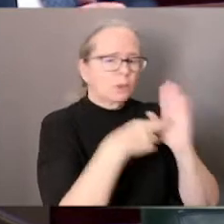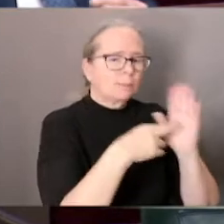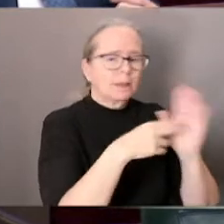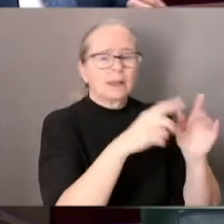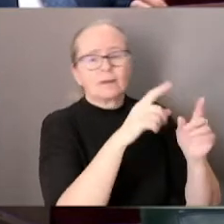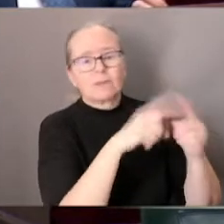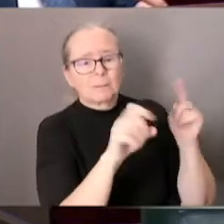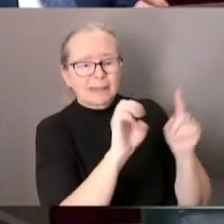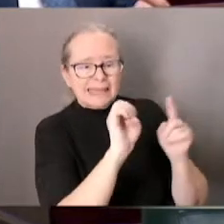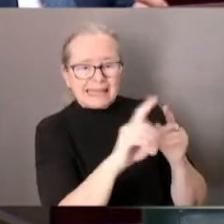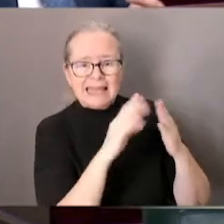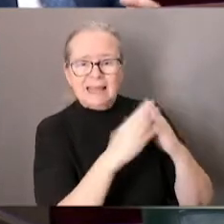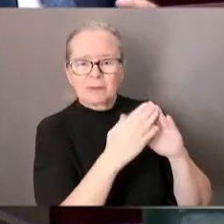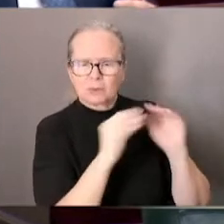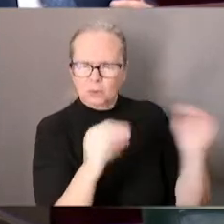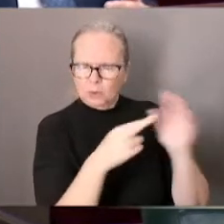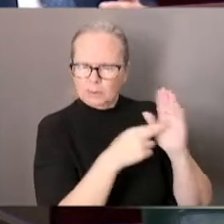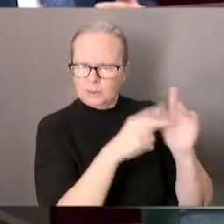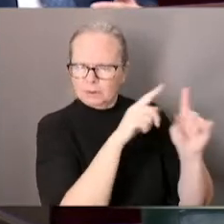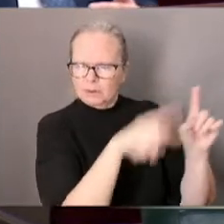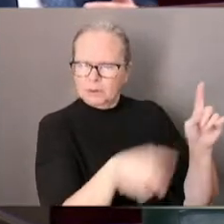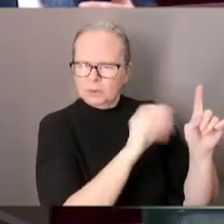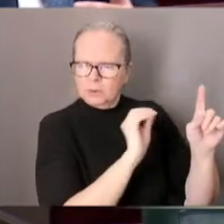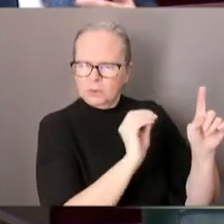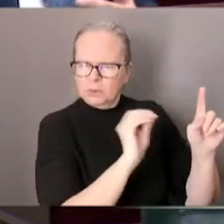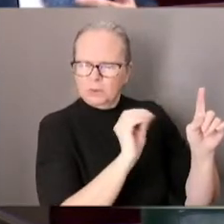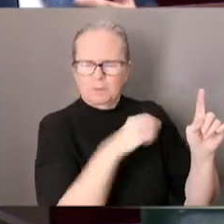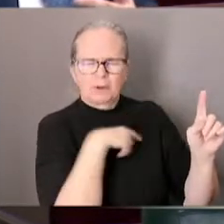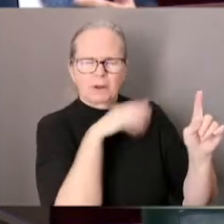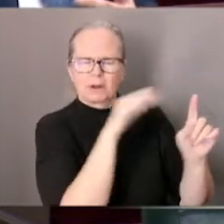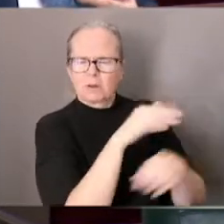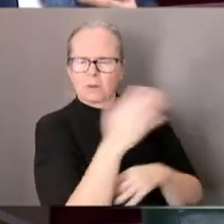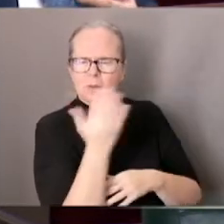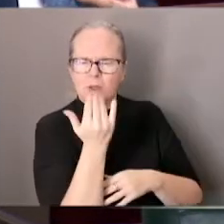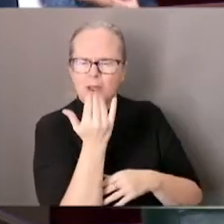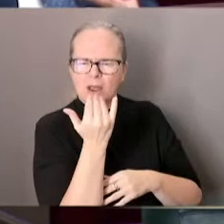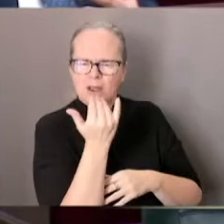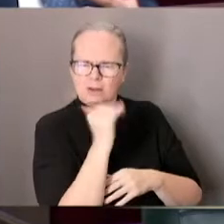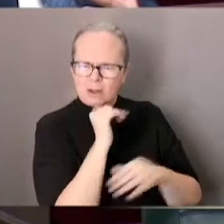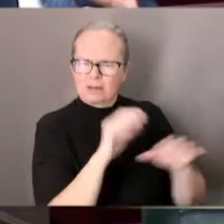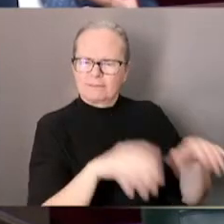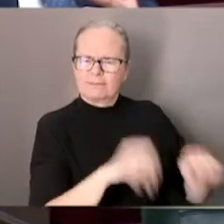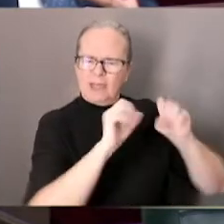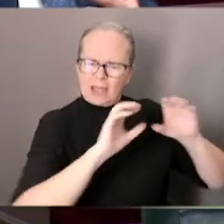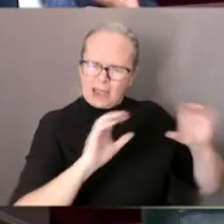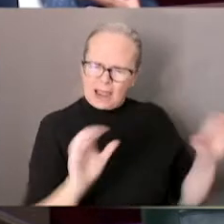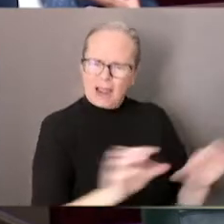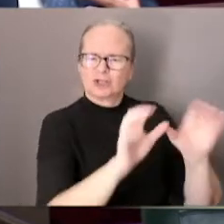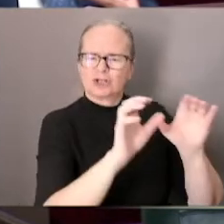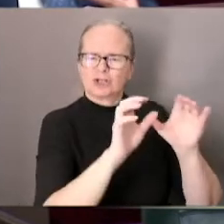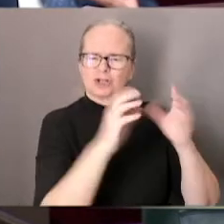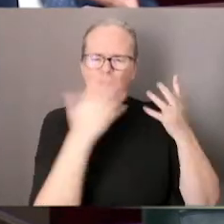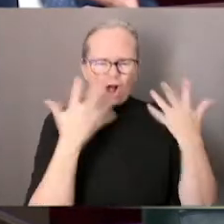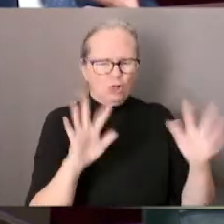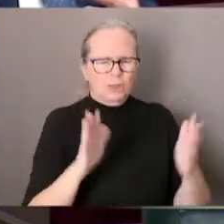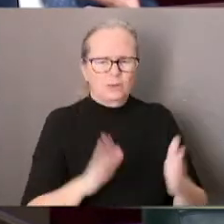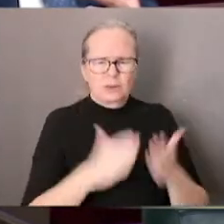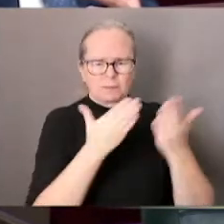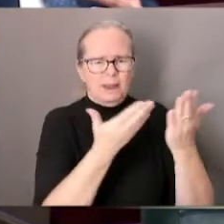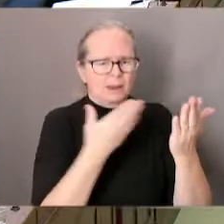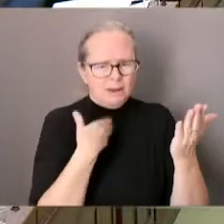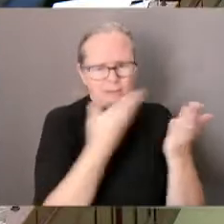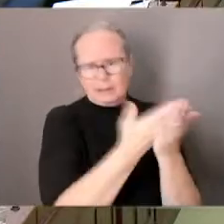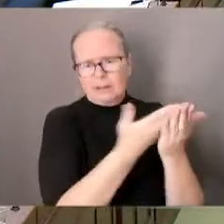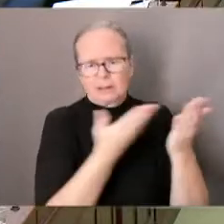doesn't this government simply step up and act now on recommendations already out from their own working group city council the downtown recovery Coalition